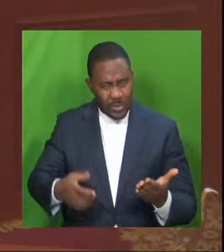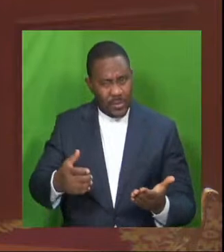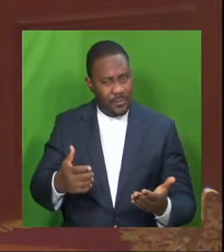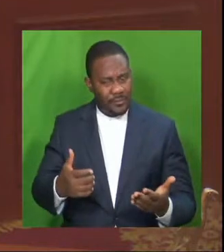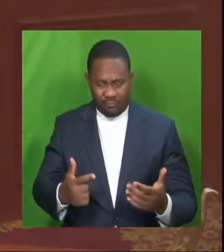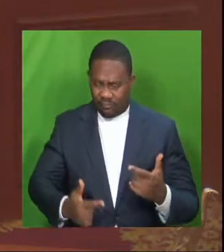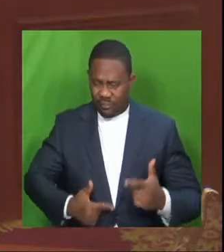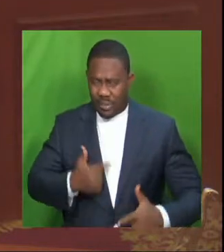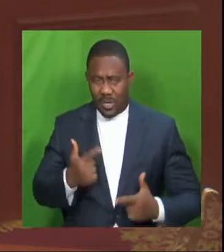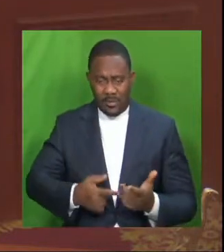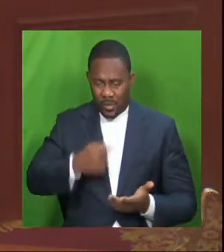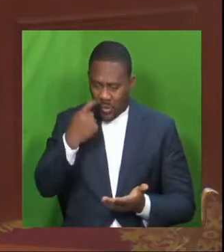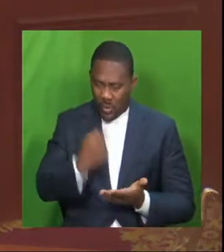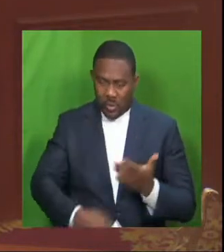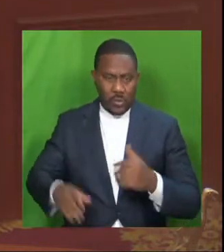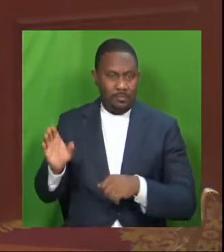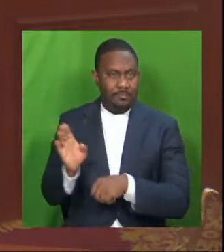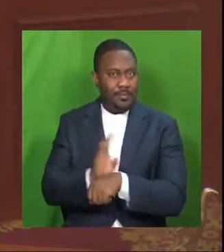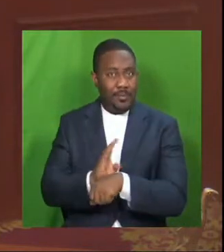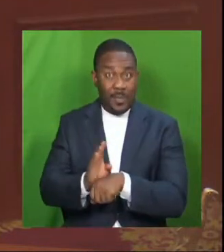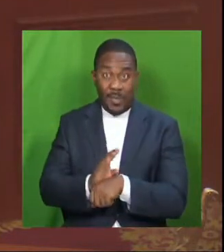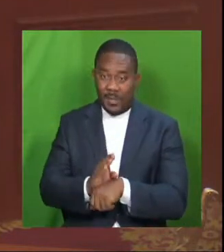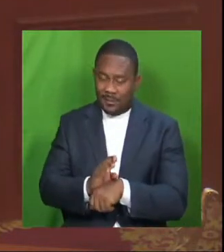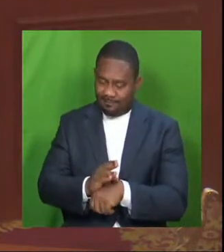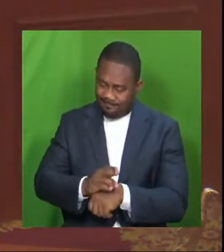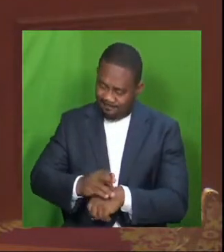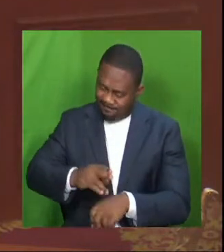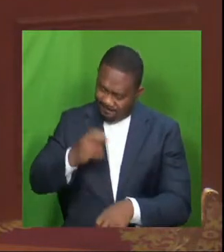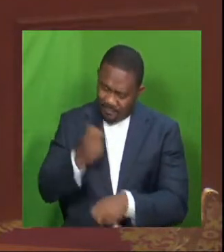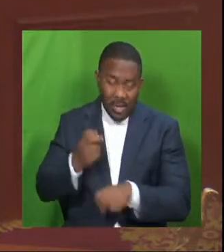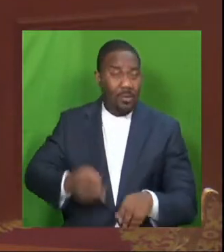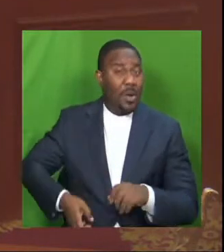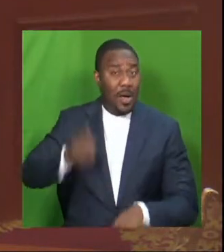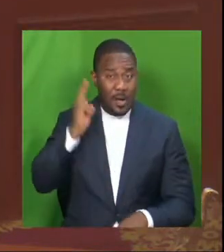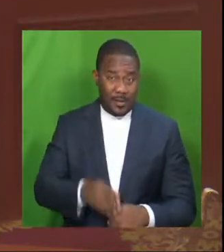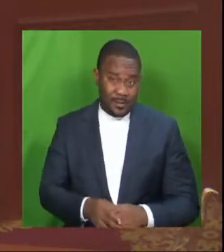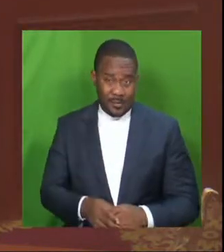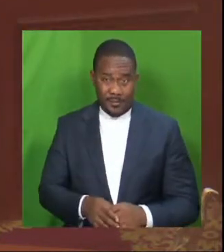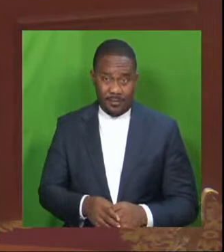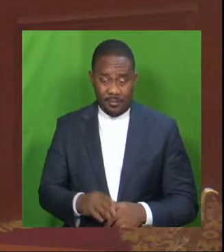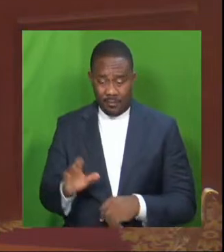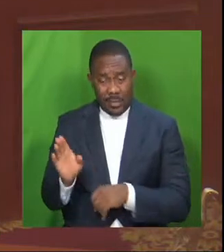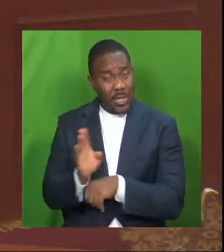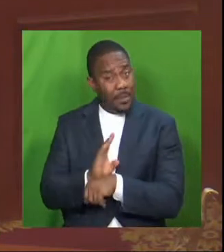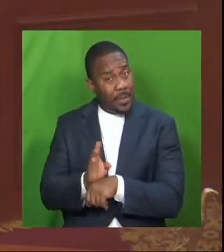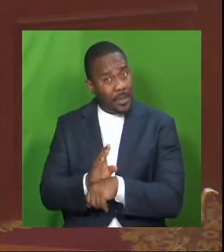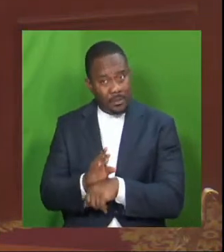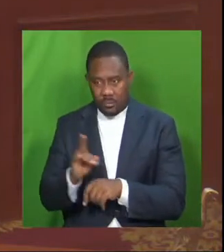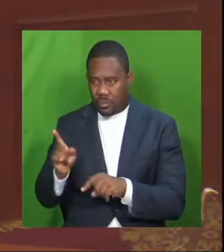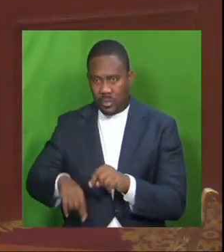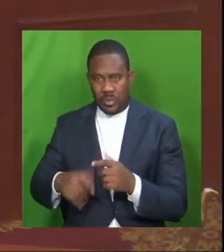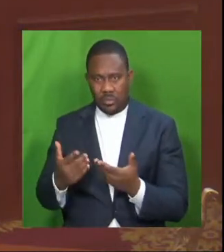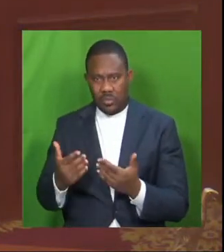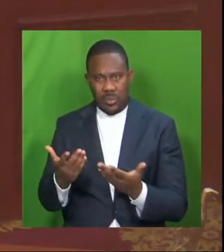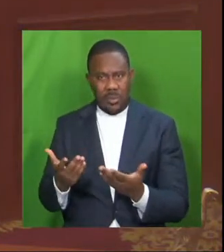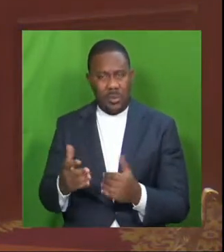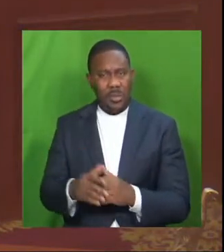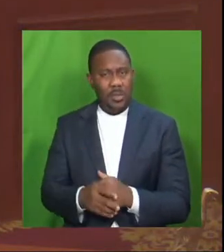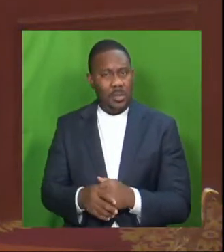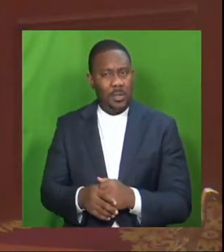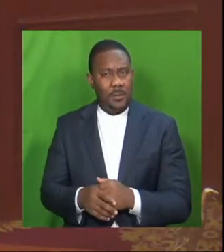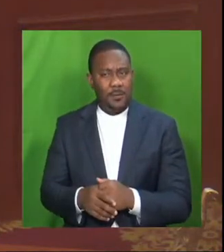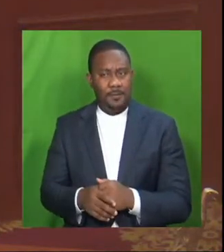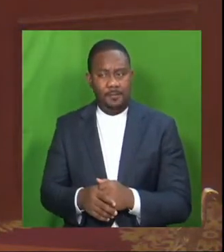business is prohibitively high in Ghana. Businesses cannot cope. I see an effort by the president to